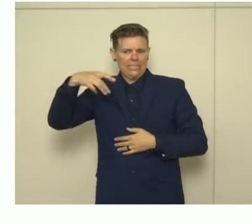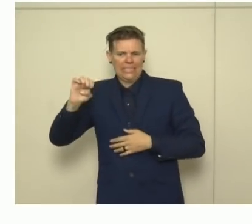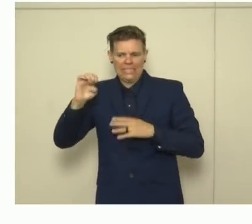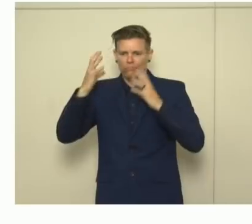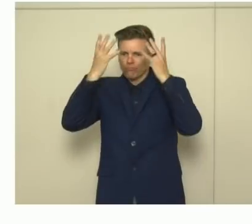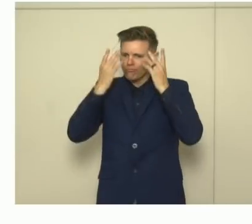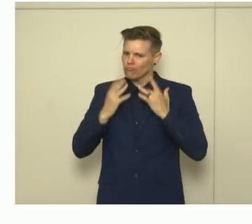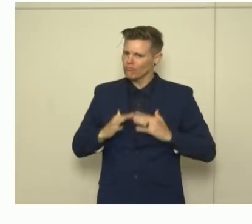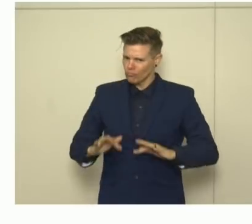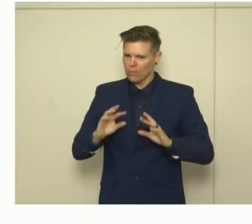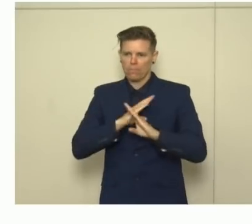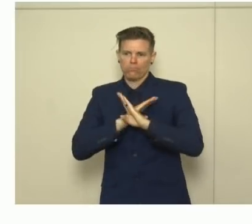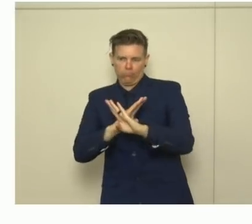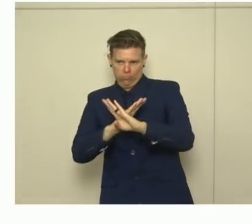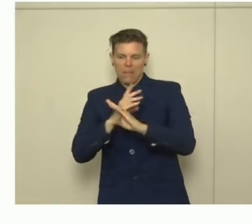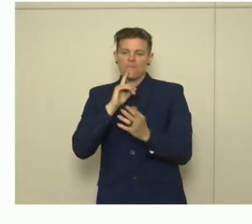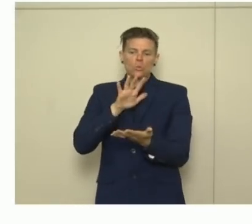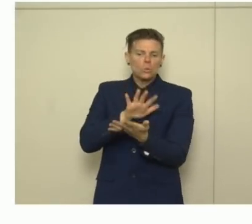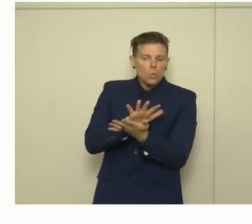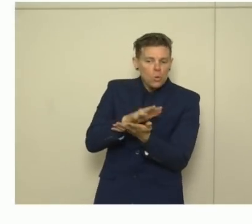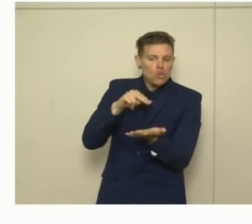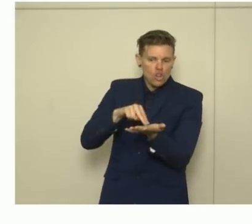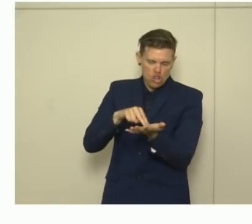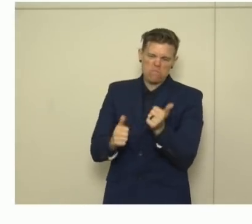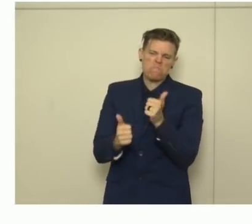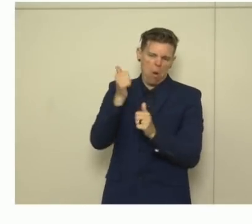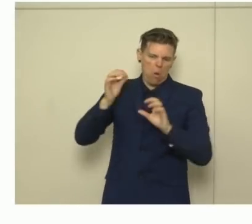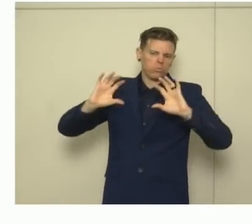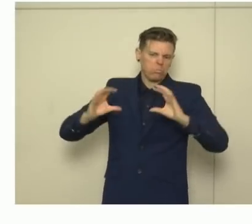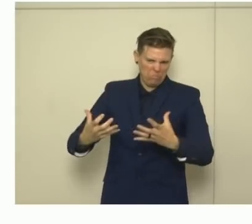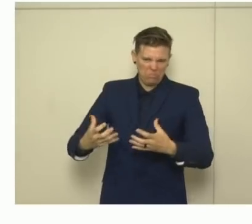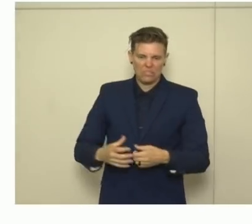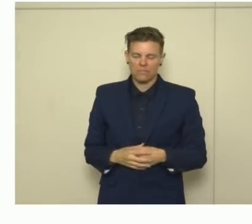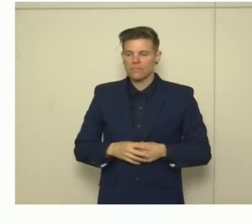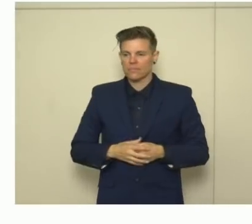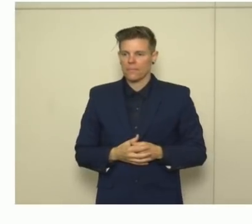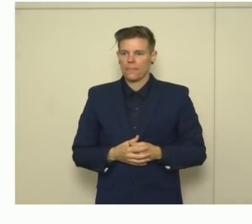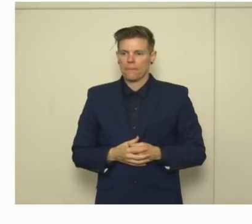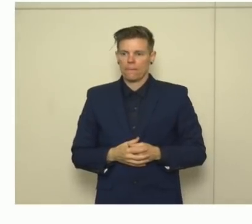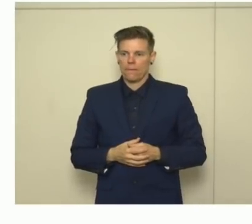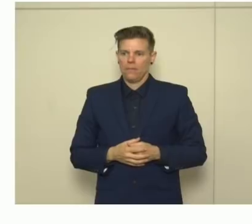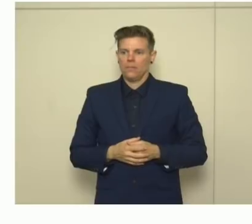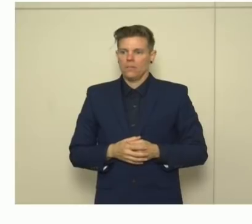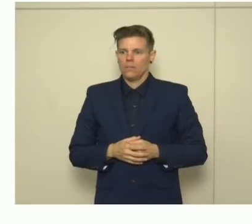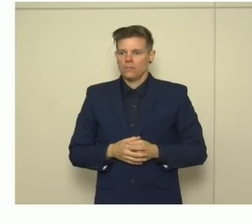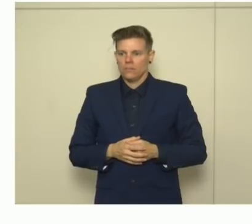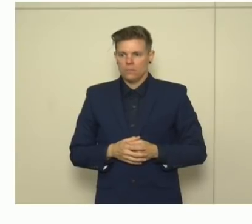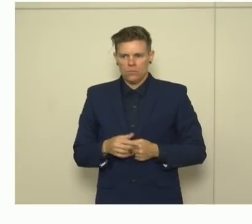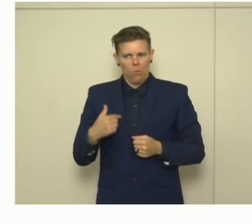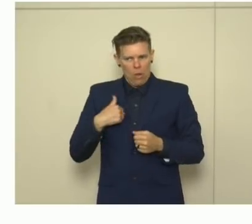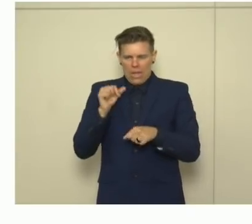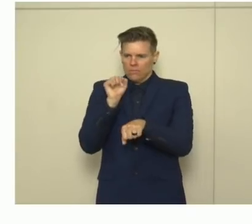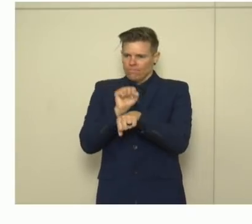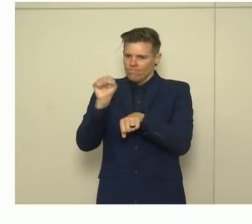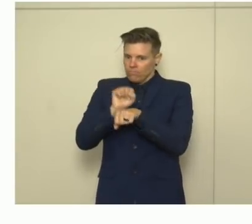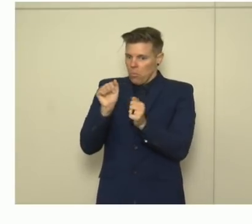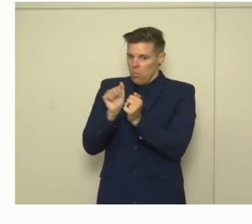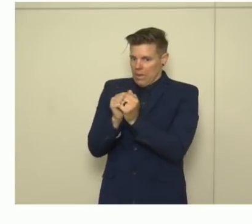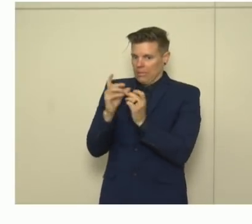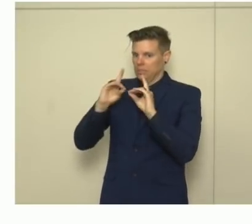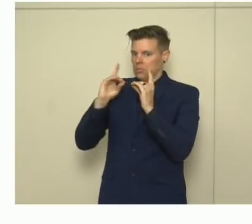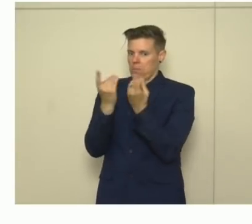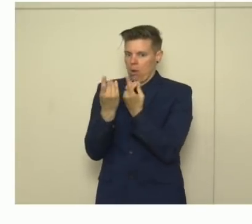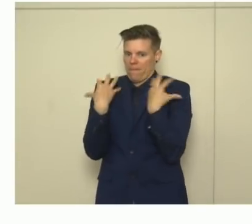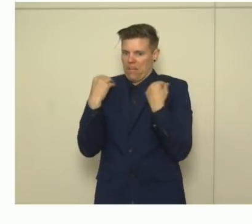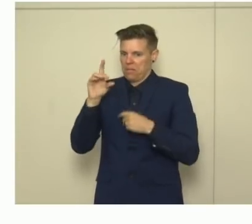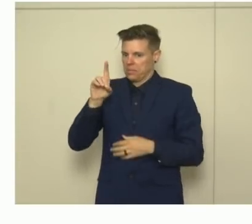to make sure that they're able to perform those duties with the right equipment. We've also been working in partnership with Department of Health and